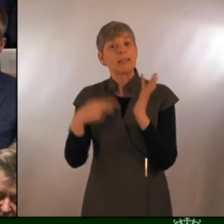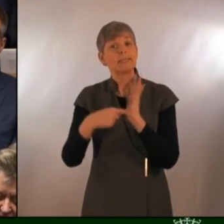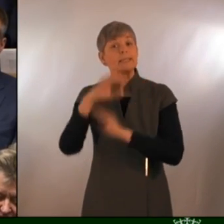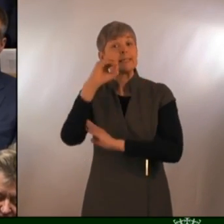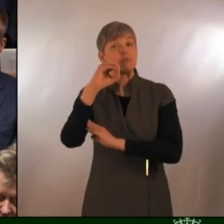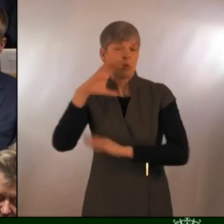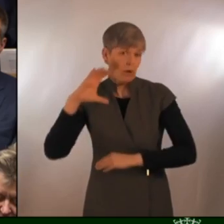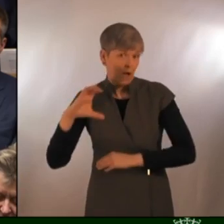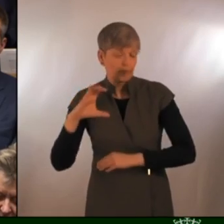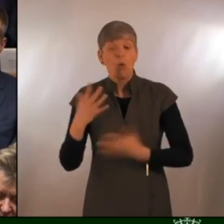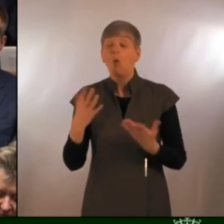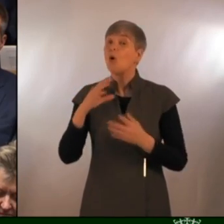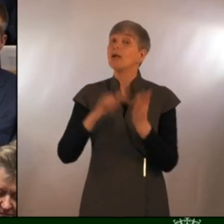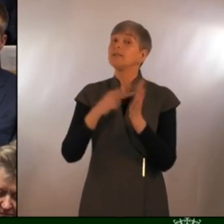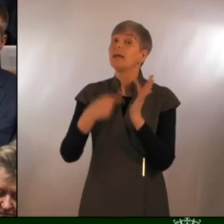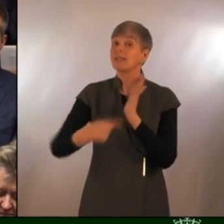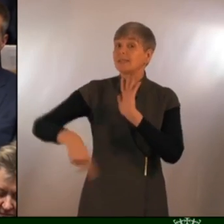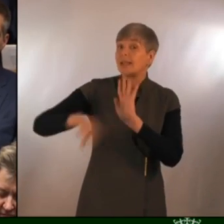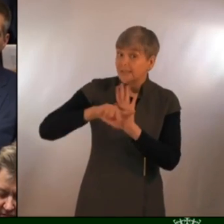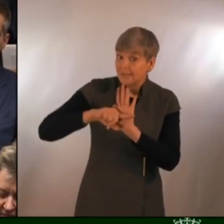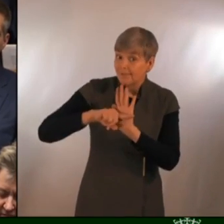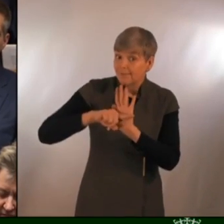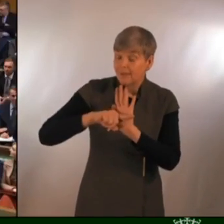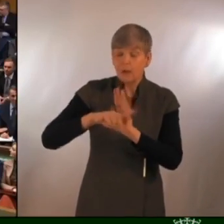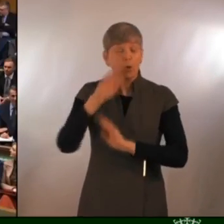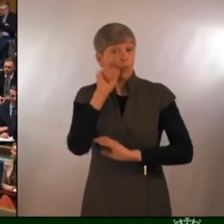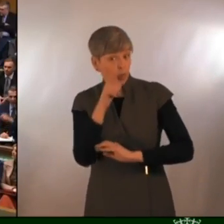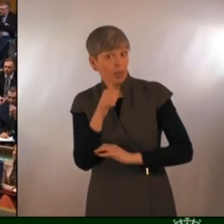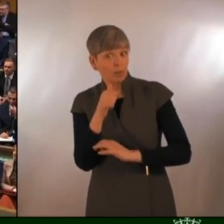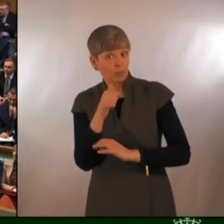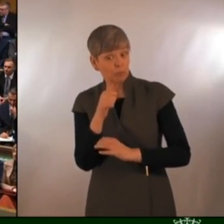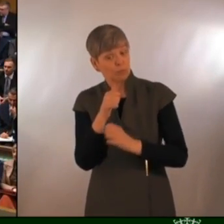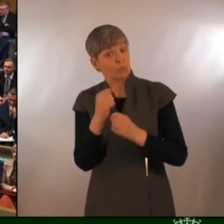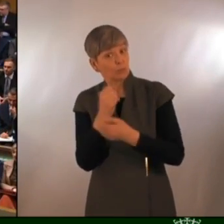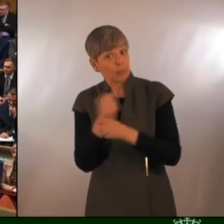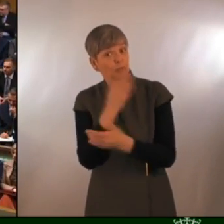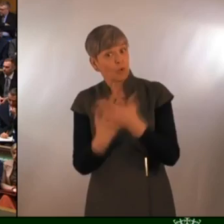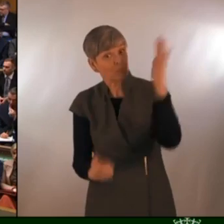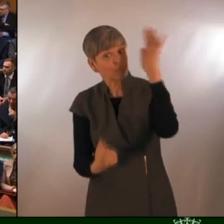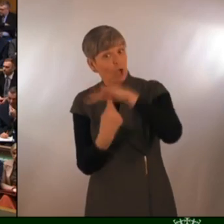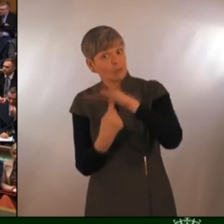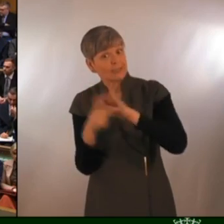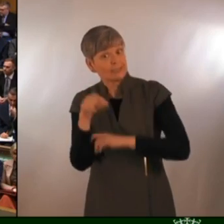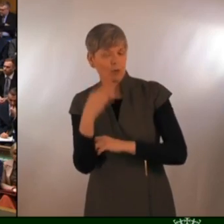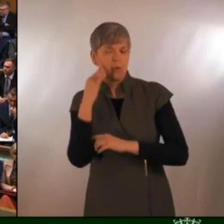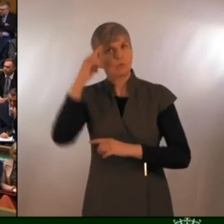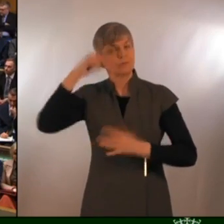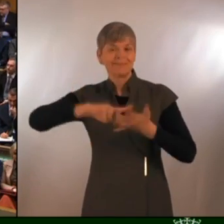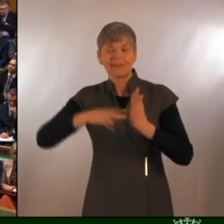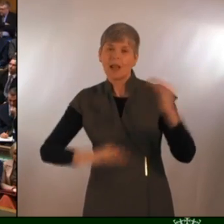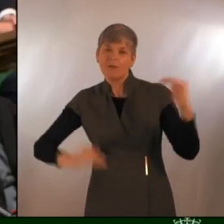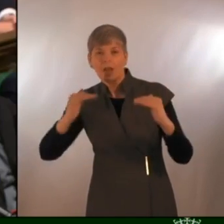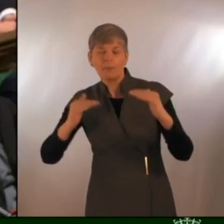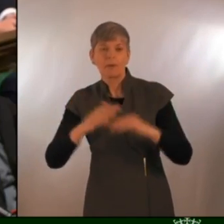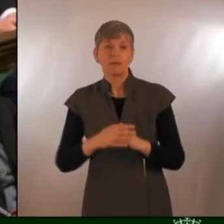he assure me that this will be a top priority in the levelling up agenda? Minister. Mr. Speaker, there are over